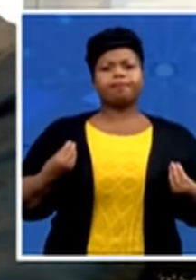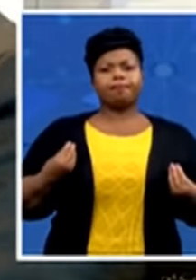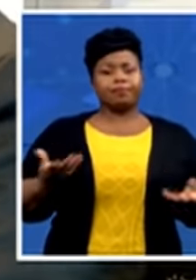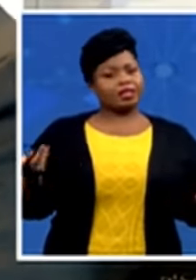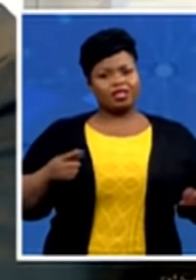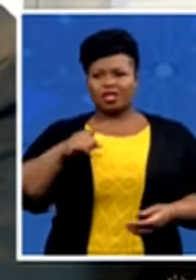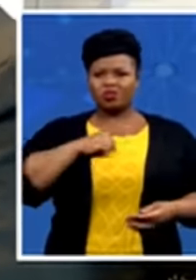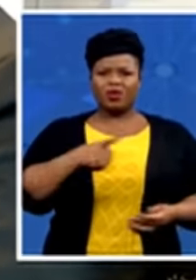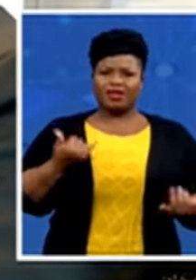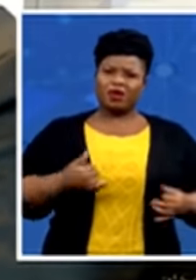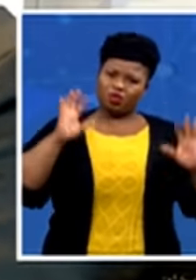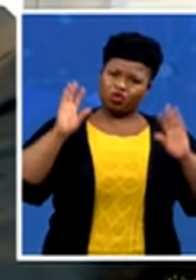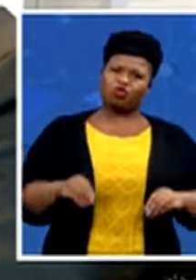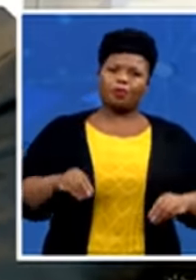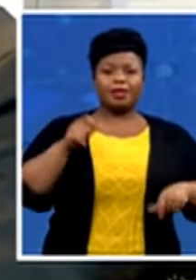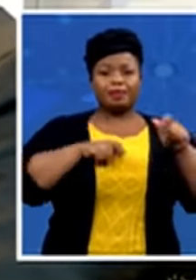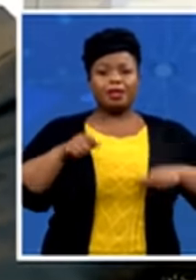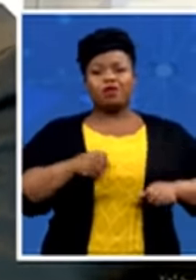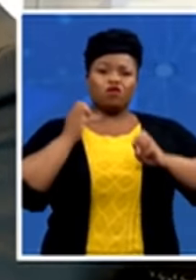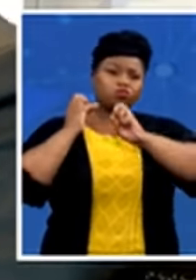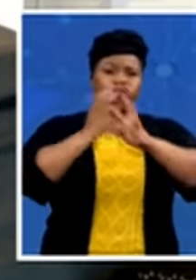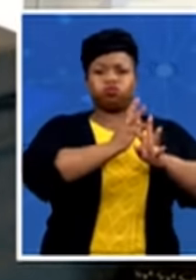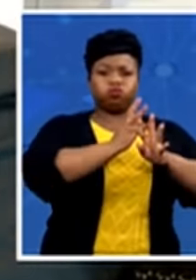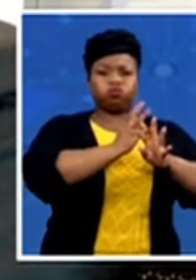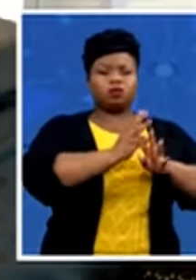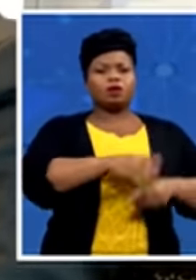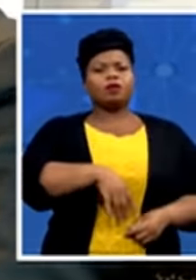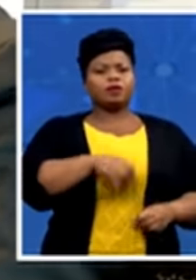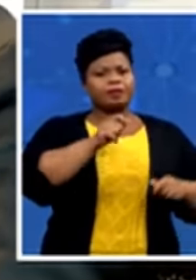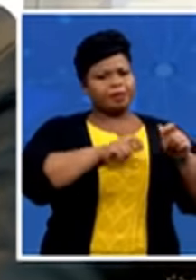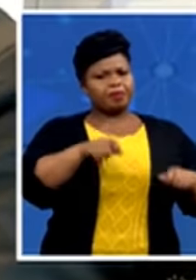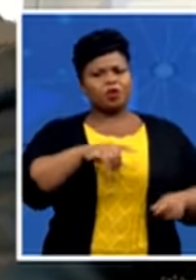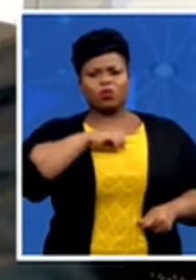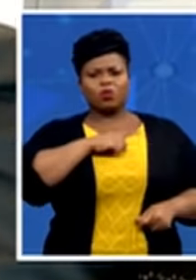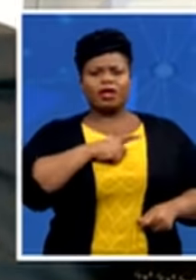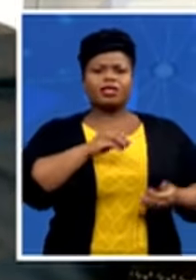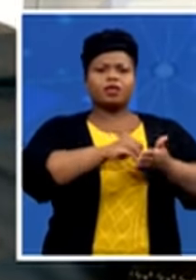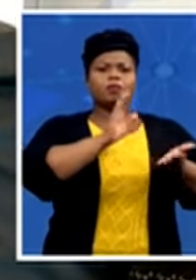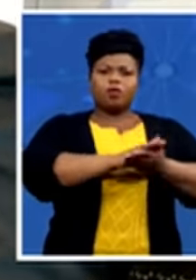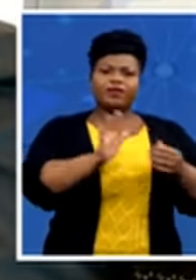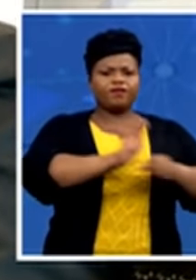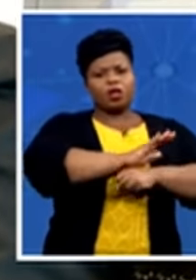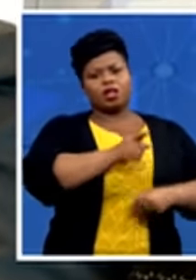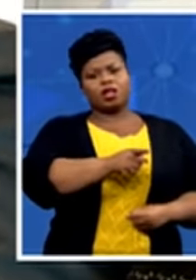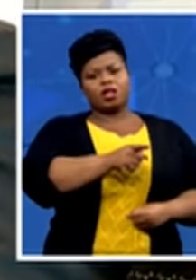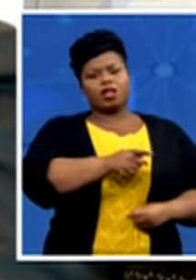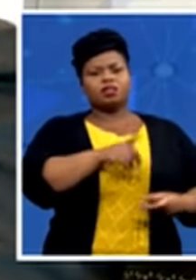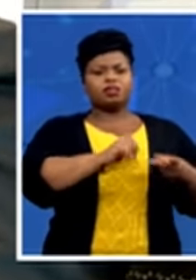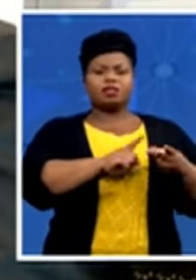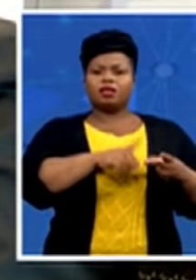the walk-ins are both in the hands of the driving schools, are both in the hands officers within the